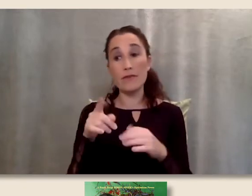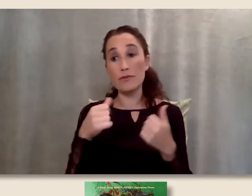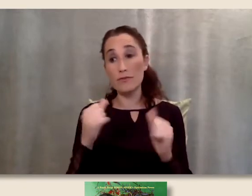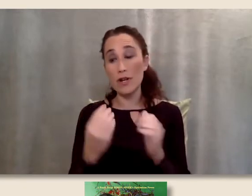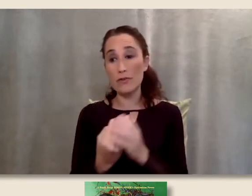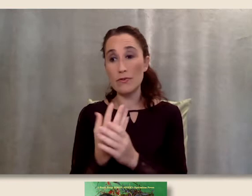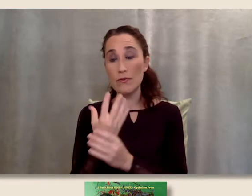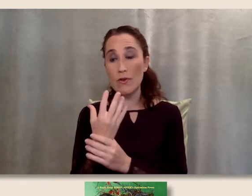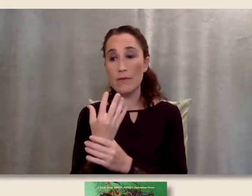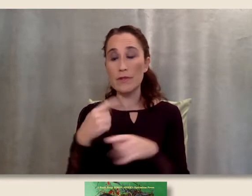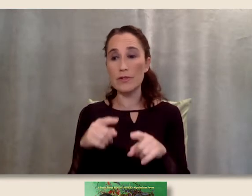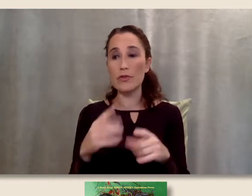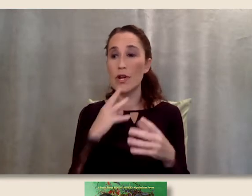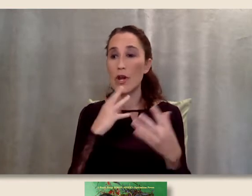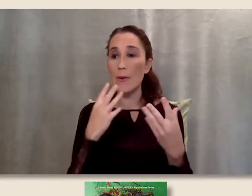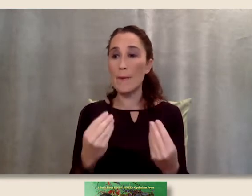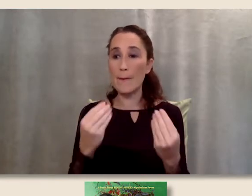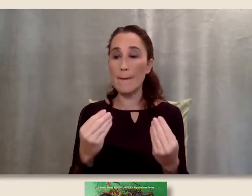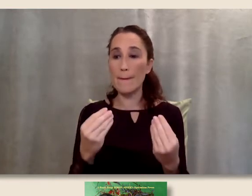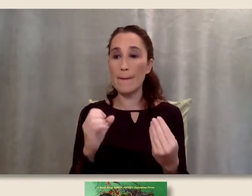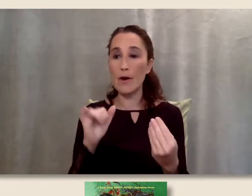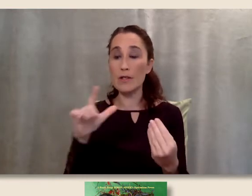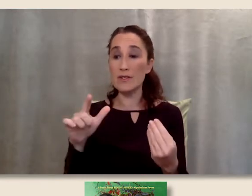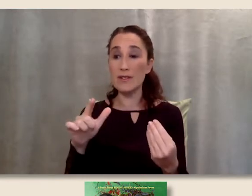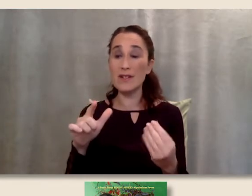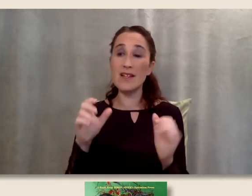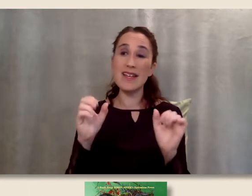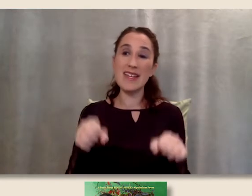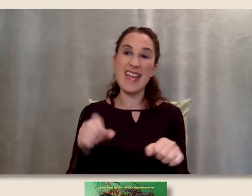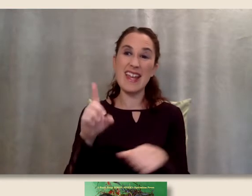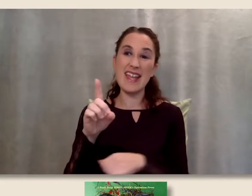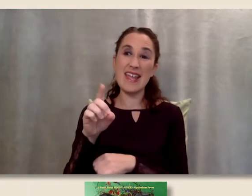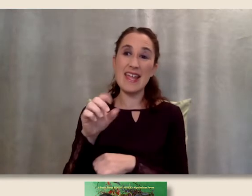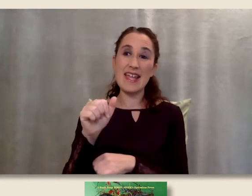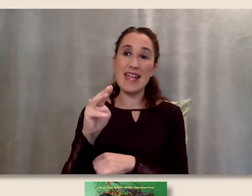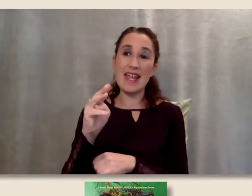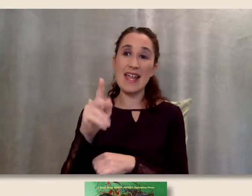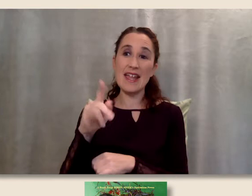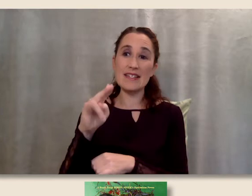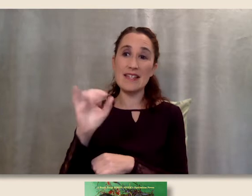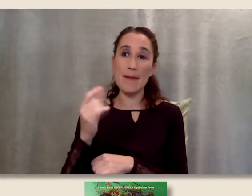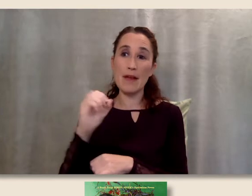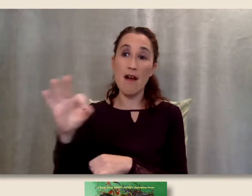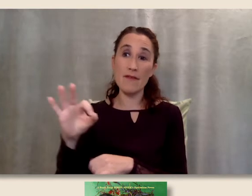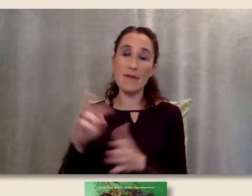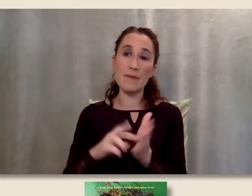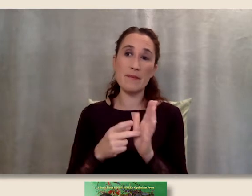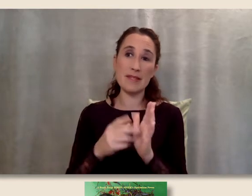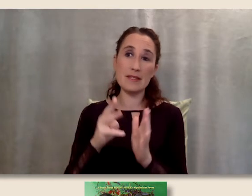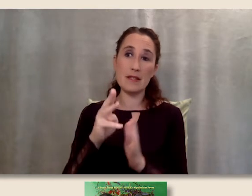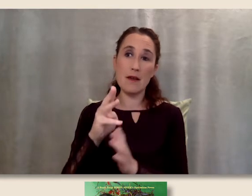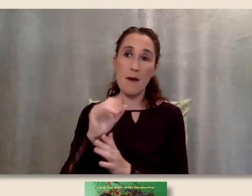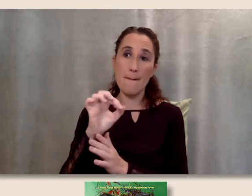them in moist soil to start, is something that happens called damping off, and basically mold will come in